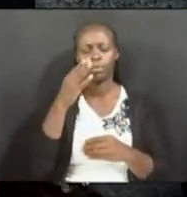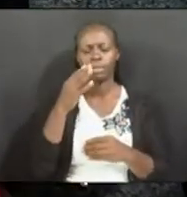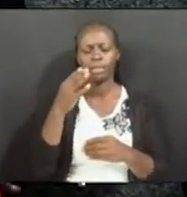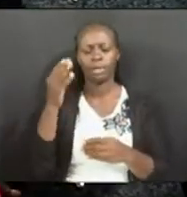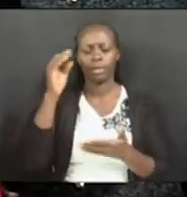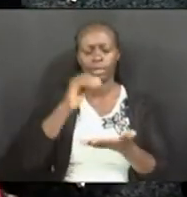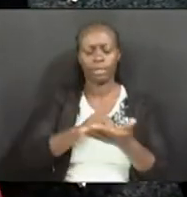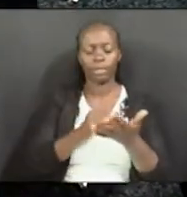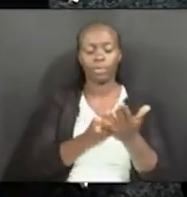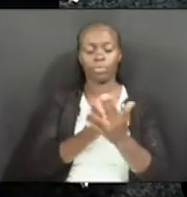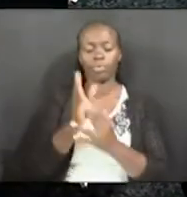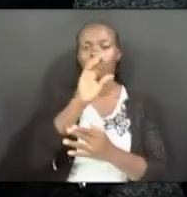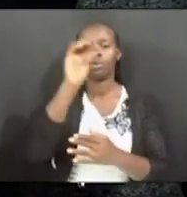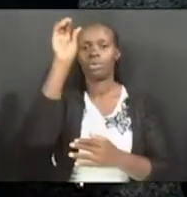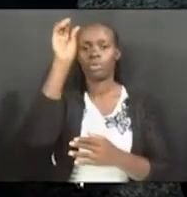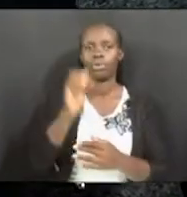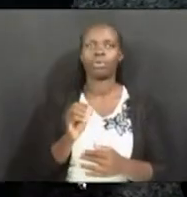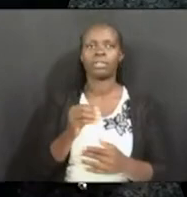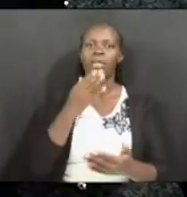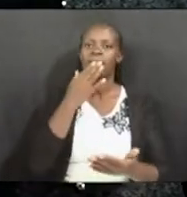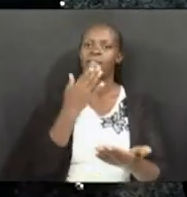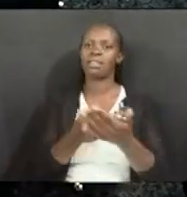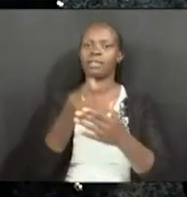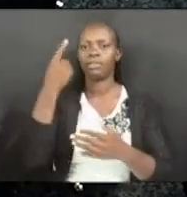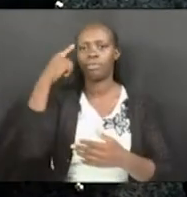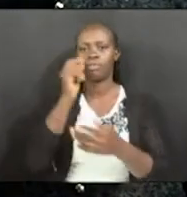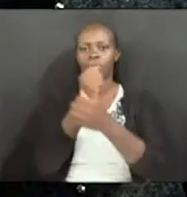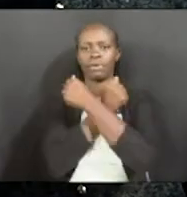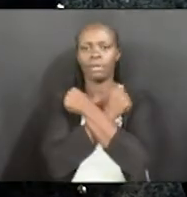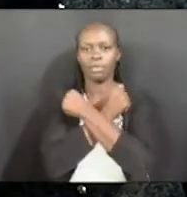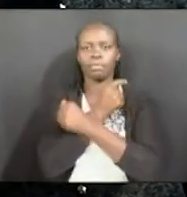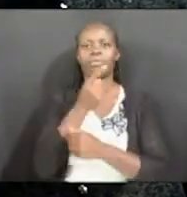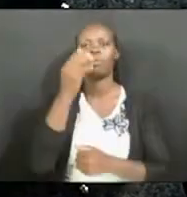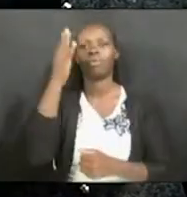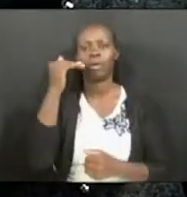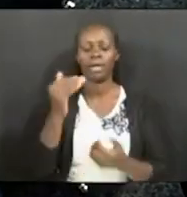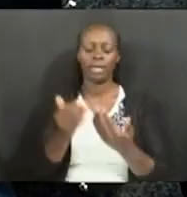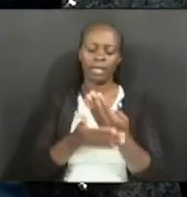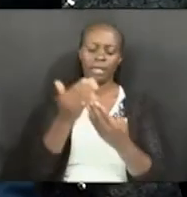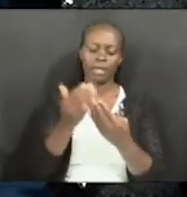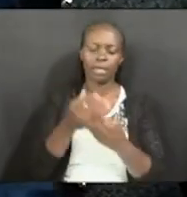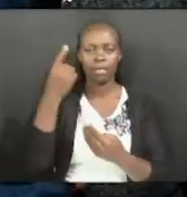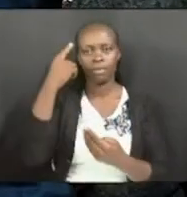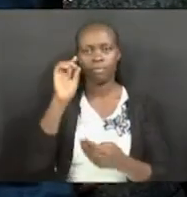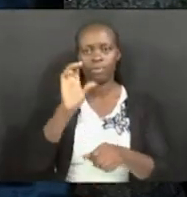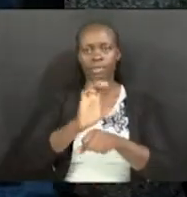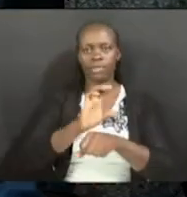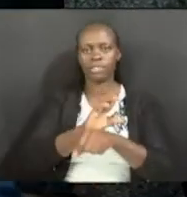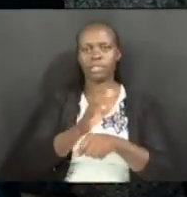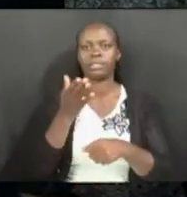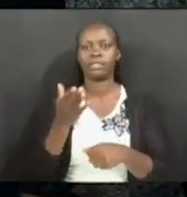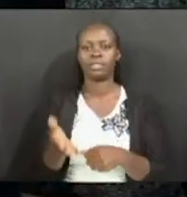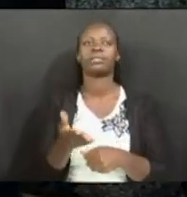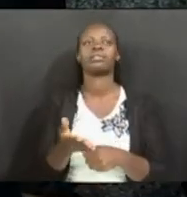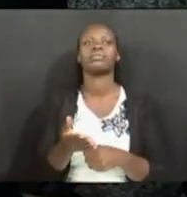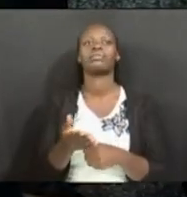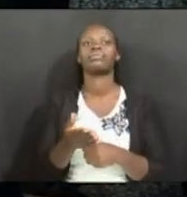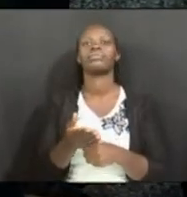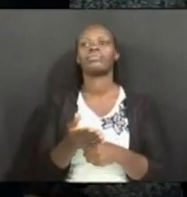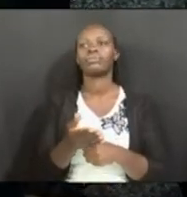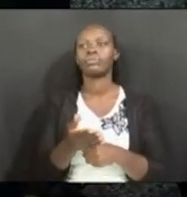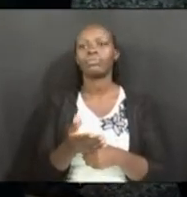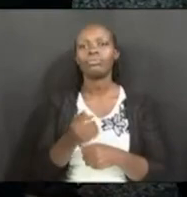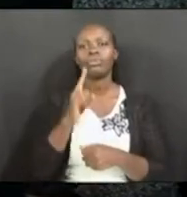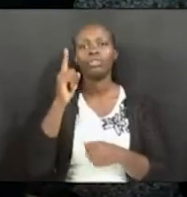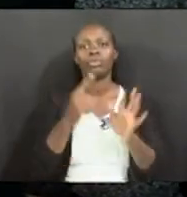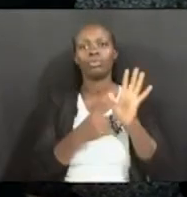same love that you have used to take care of this church until today. And that same love you have shown us, that is